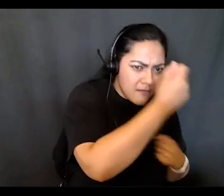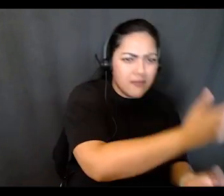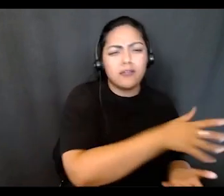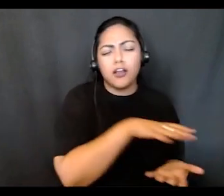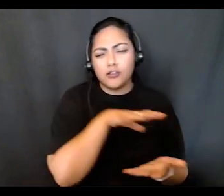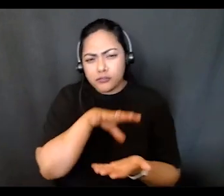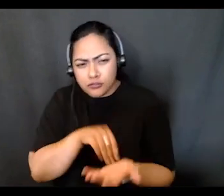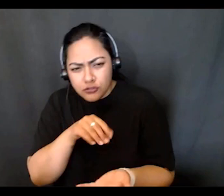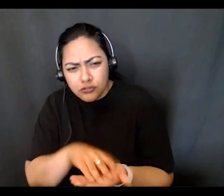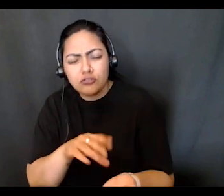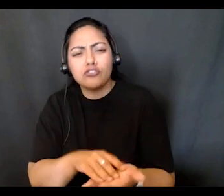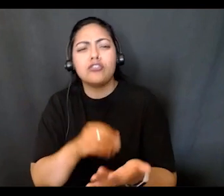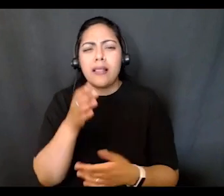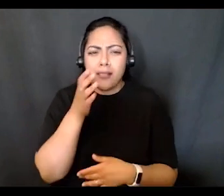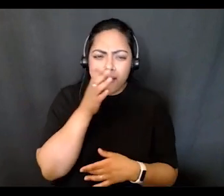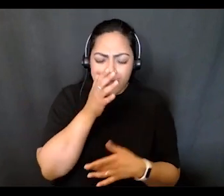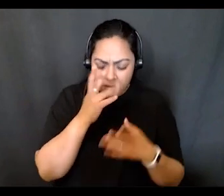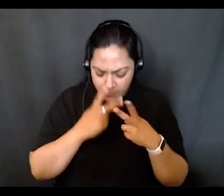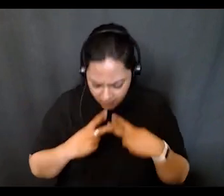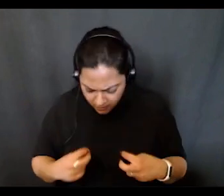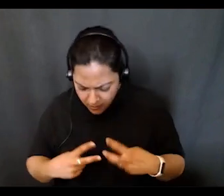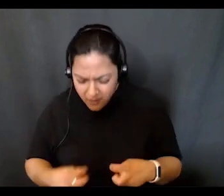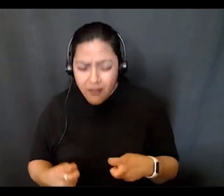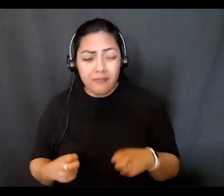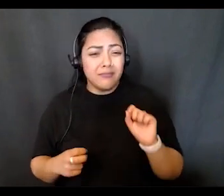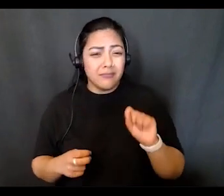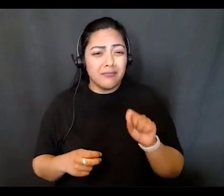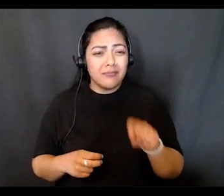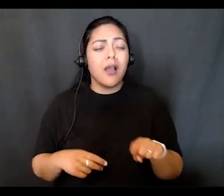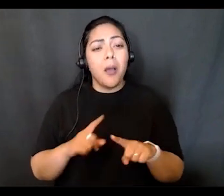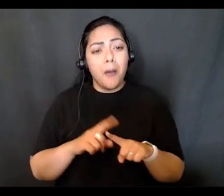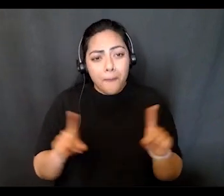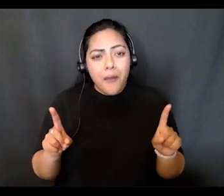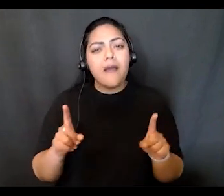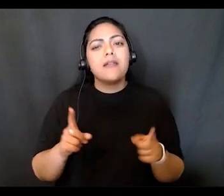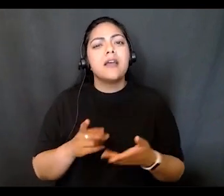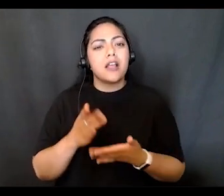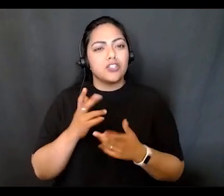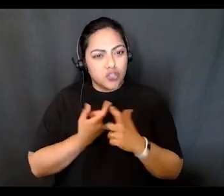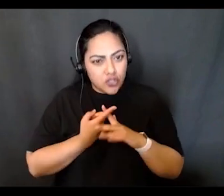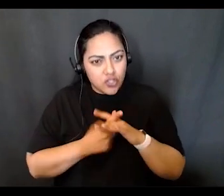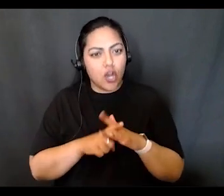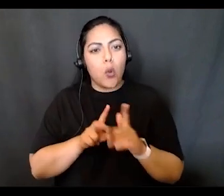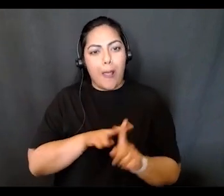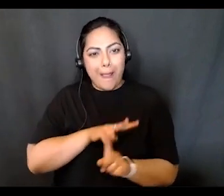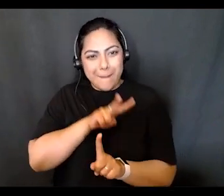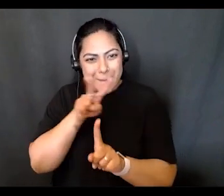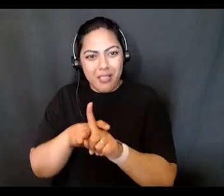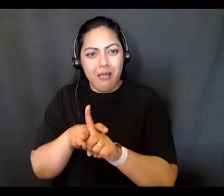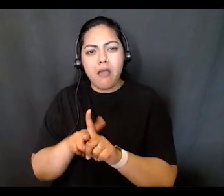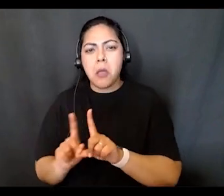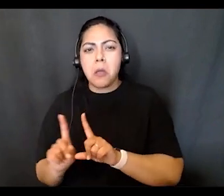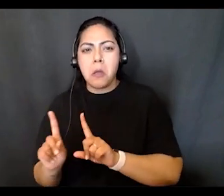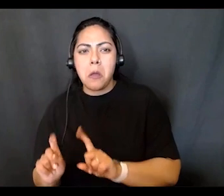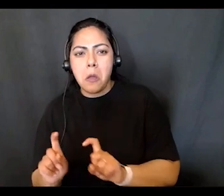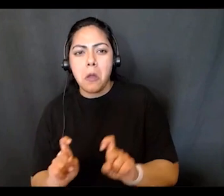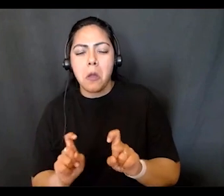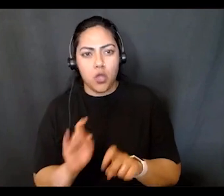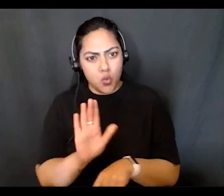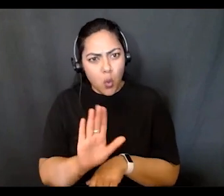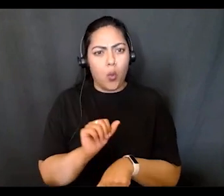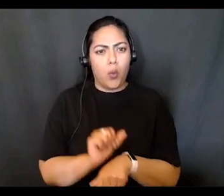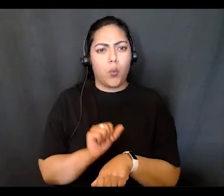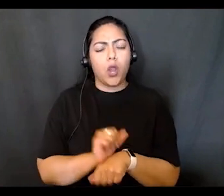start to apply some of the strategies. Some of them are individual, some of them are institutional, but start to apply them, start to test them out in your own